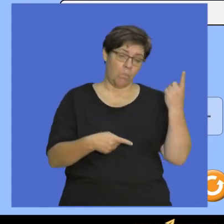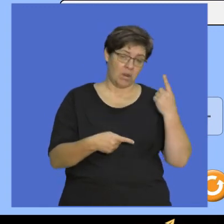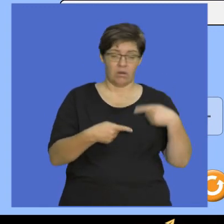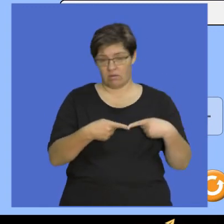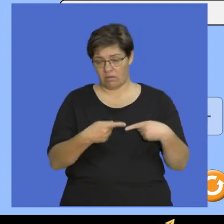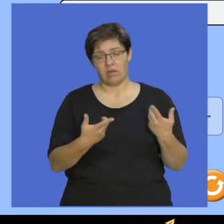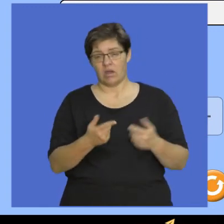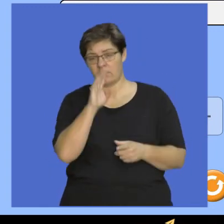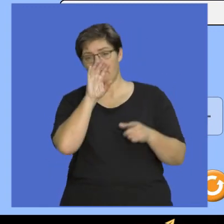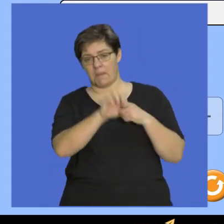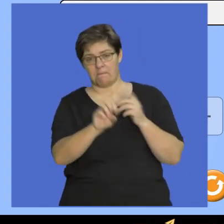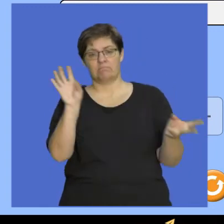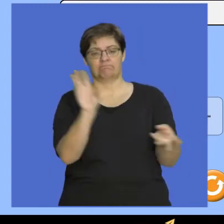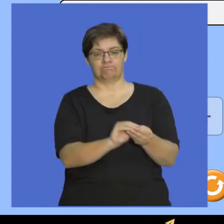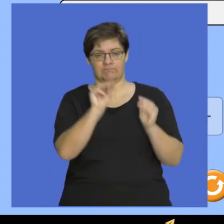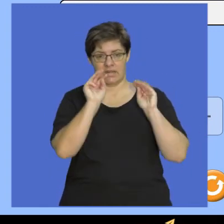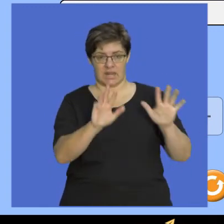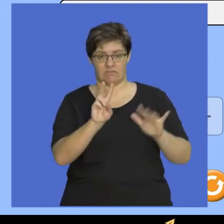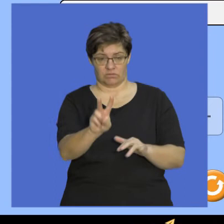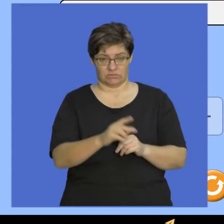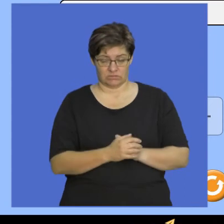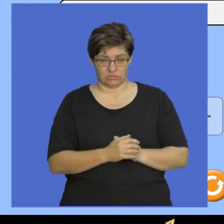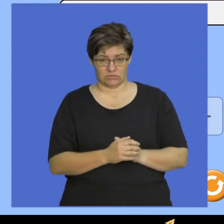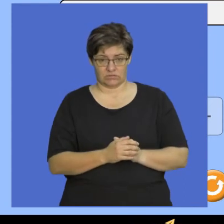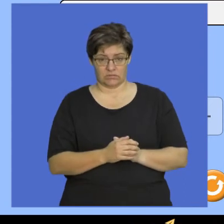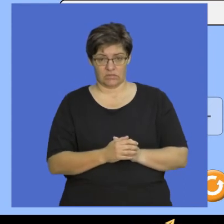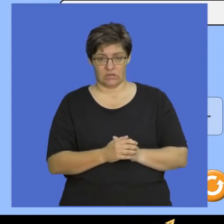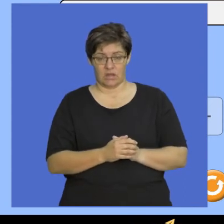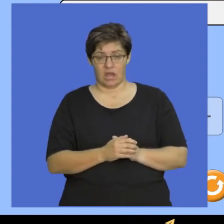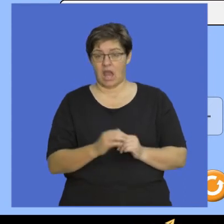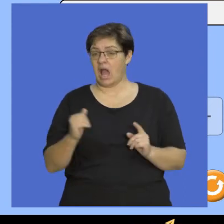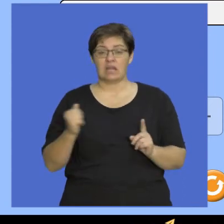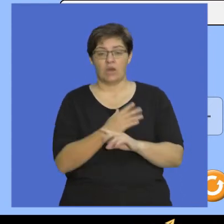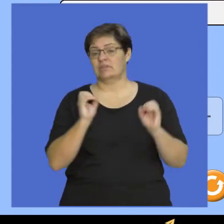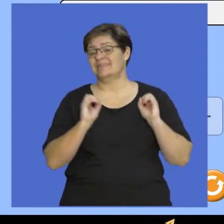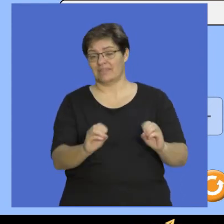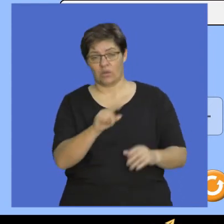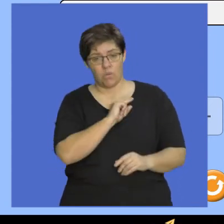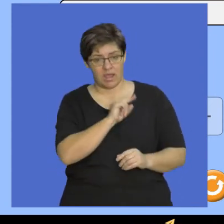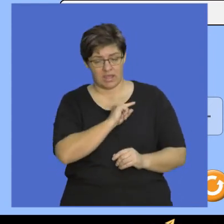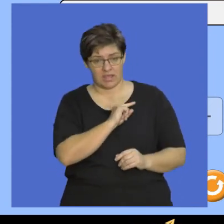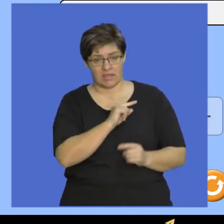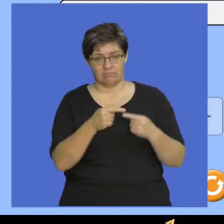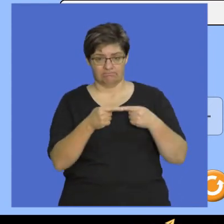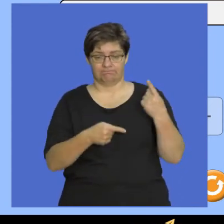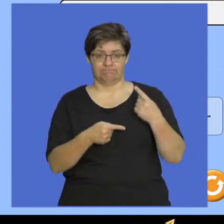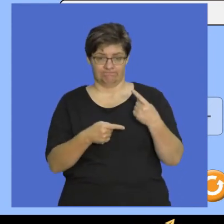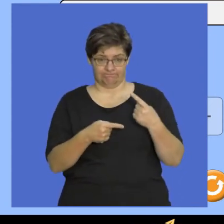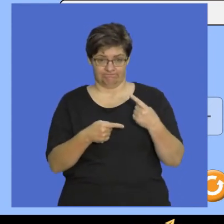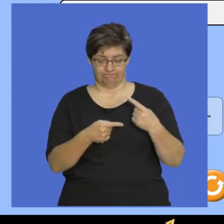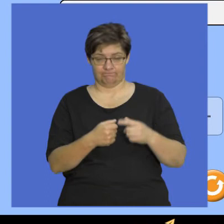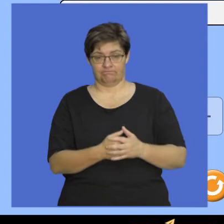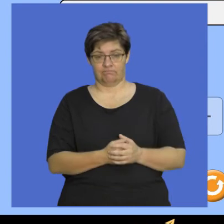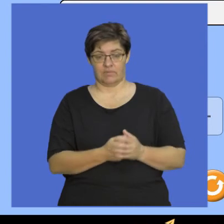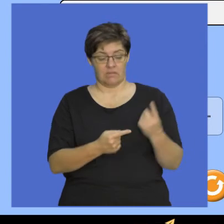closed, we realize that it's 9, okay? Now, there is no current in the circuit. Why? Because the circuit is broken,